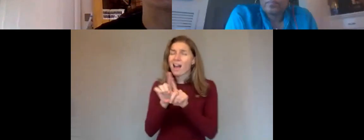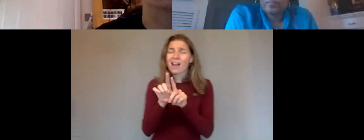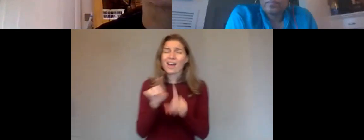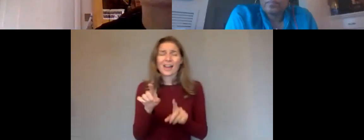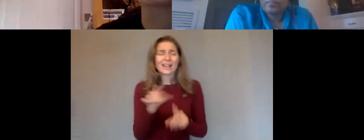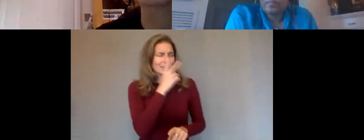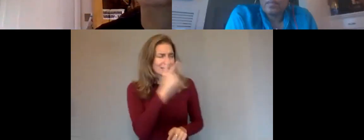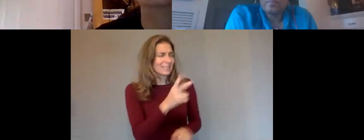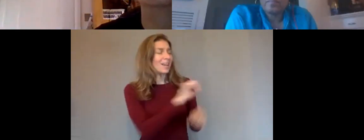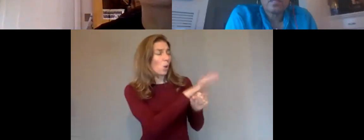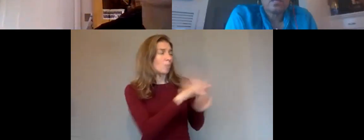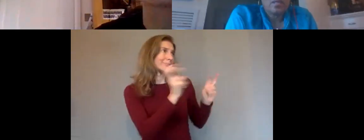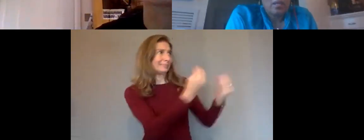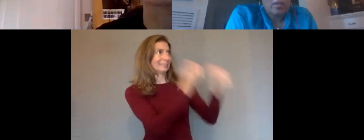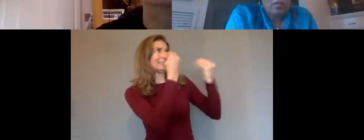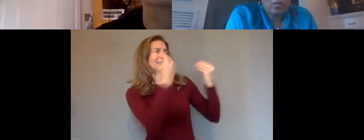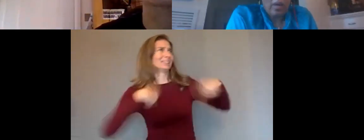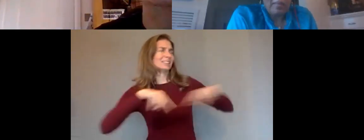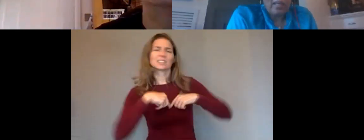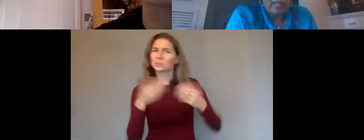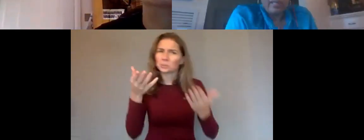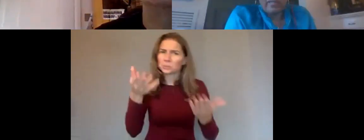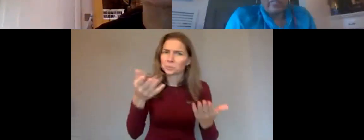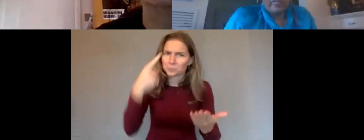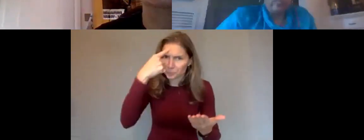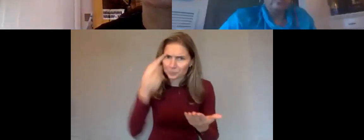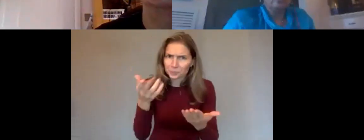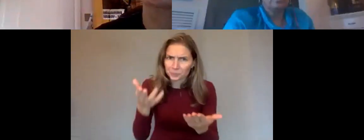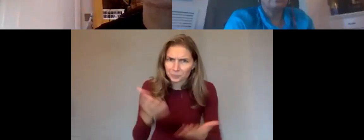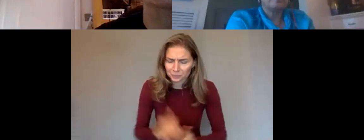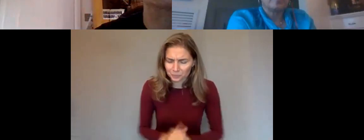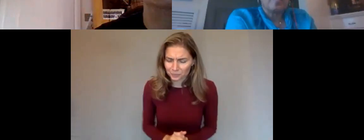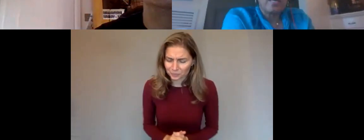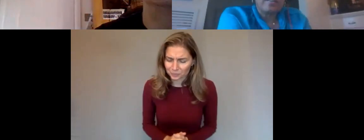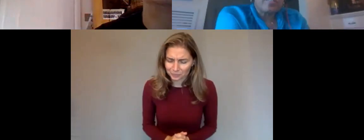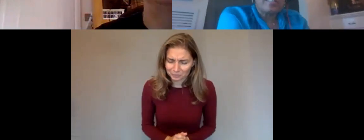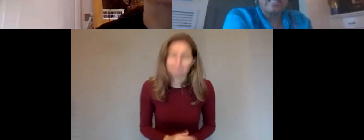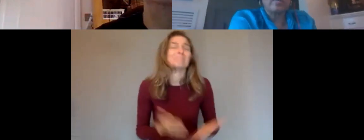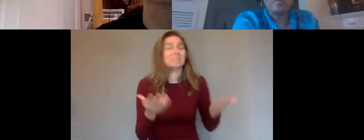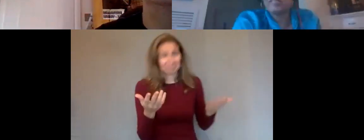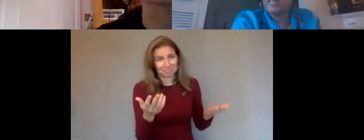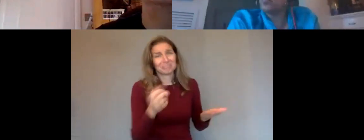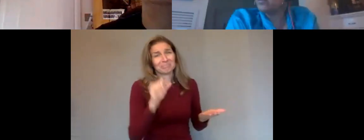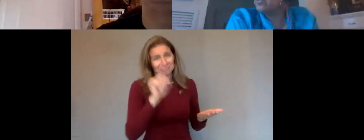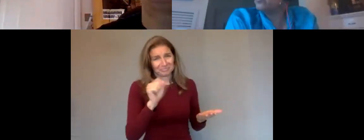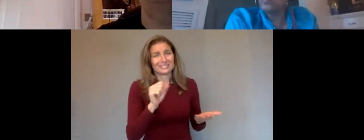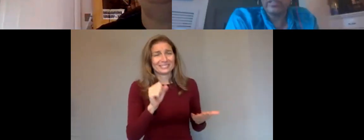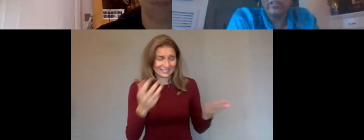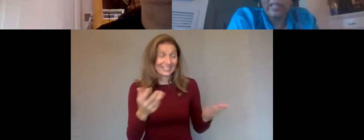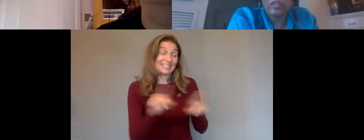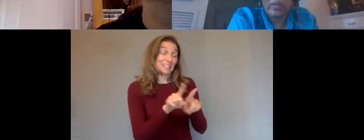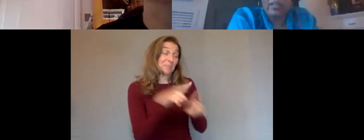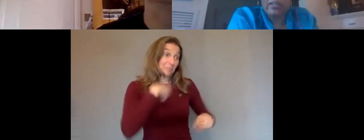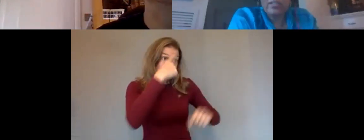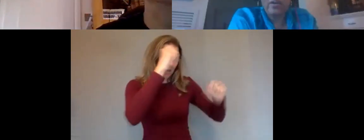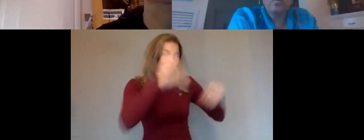of COVID? Yeah. So, I mean, again, I agree with you. And I was just thinking, when you were saying what would it